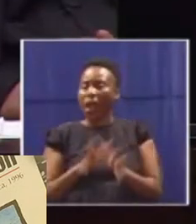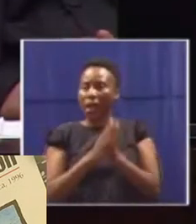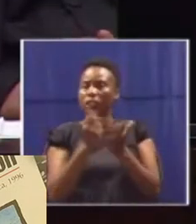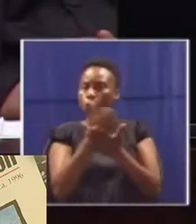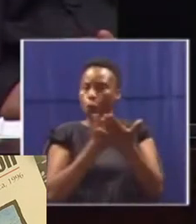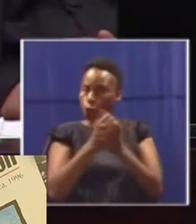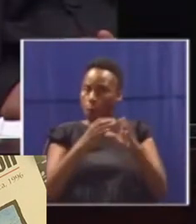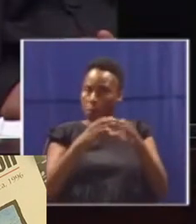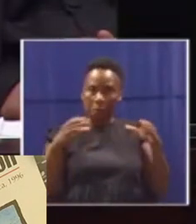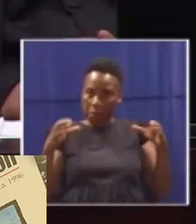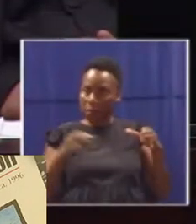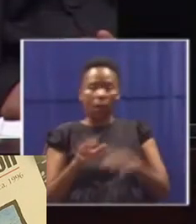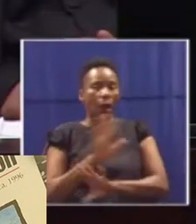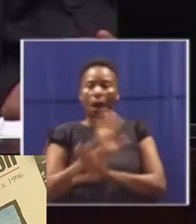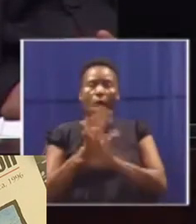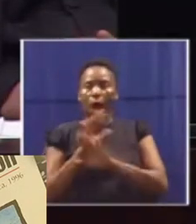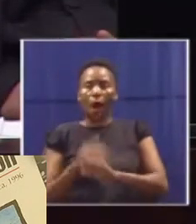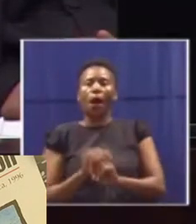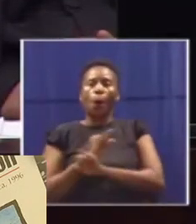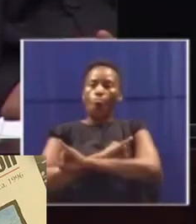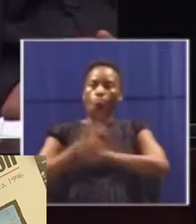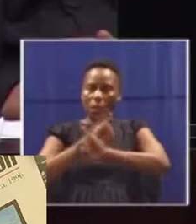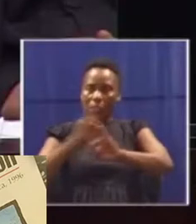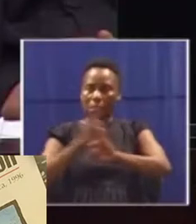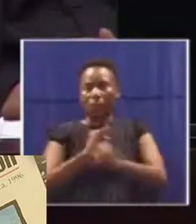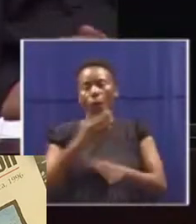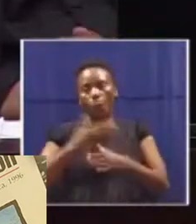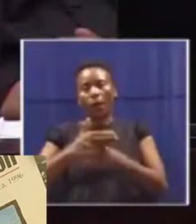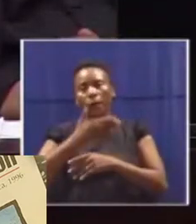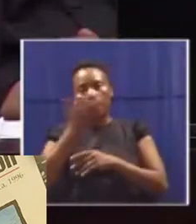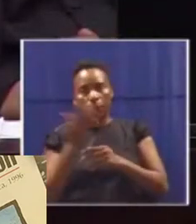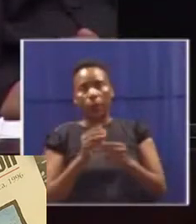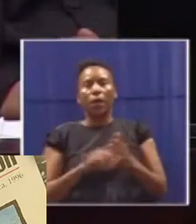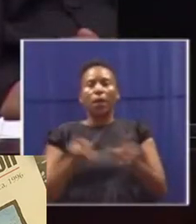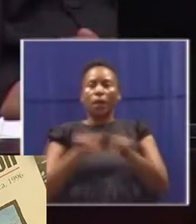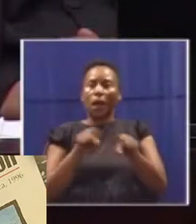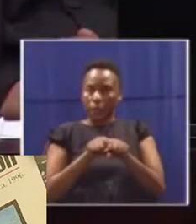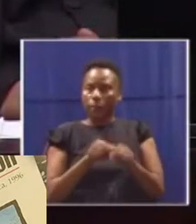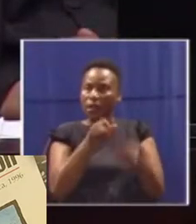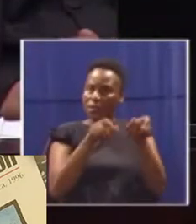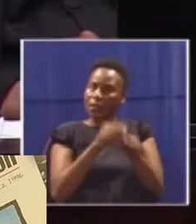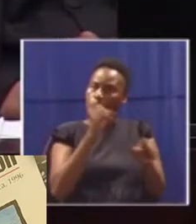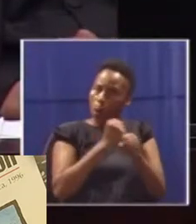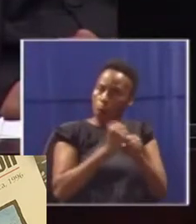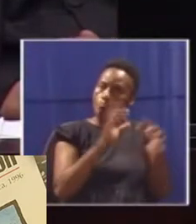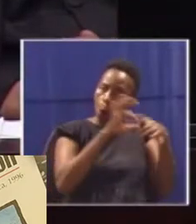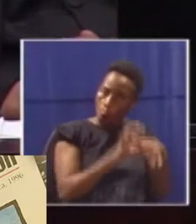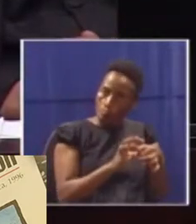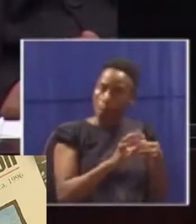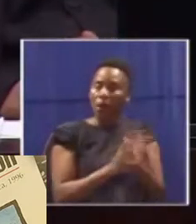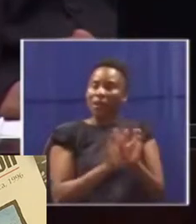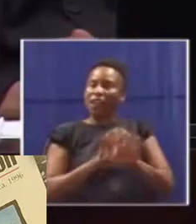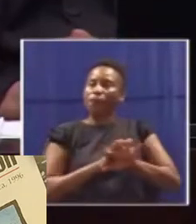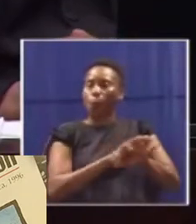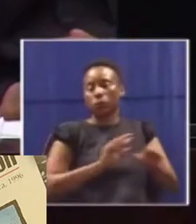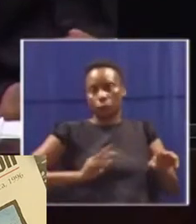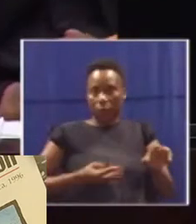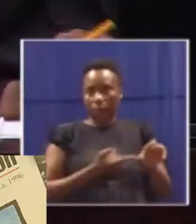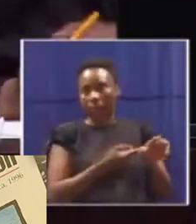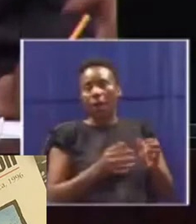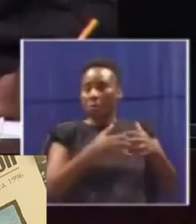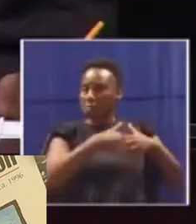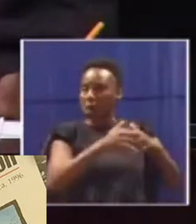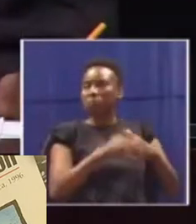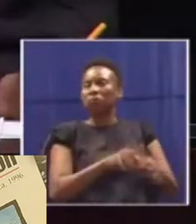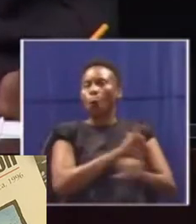also exacerbates unpaid reproductive labor, like domestic work and caregiving that usually falls to women, creating time